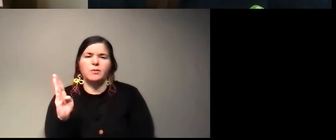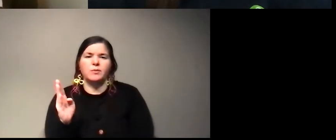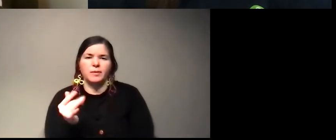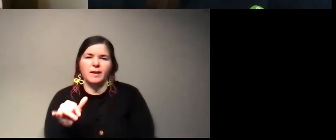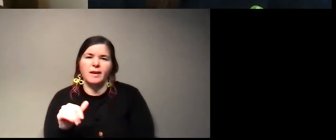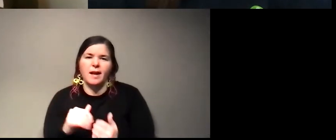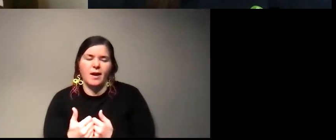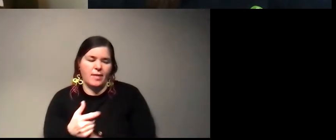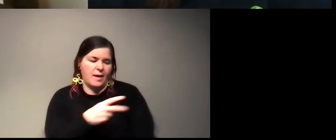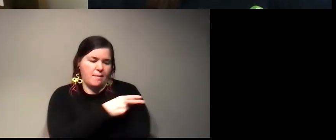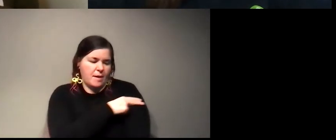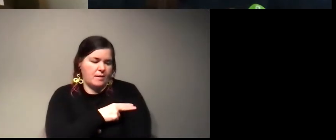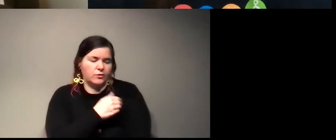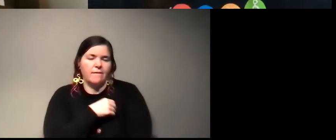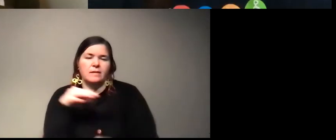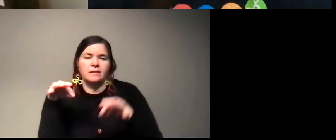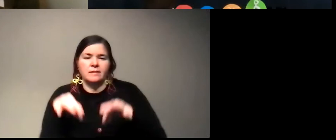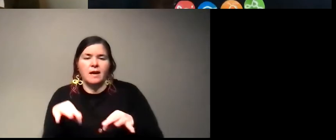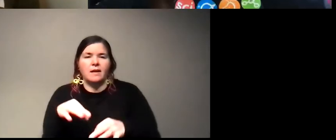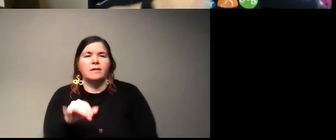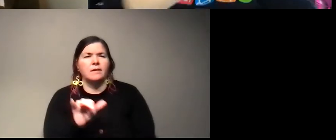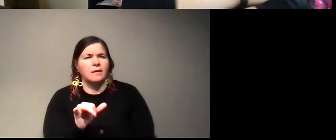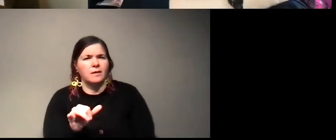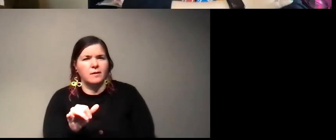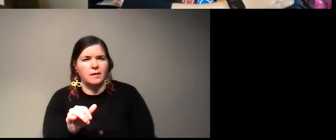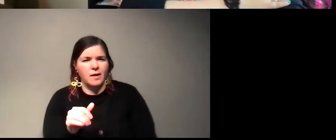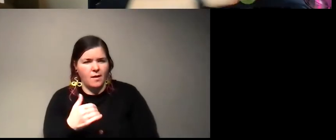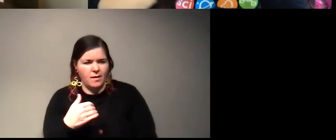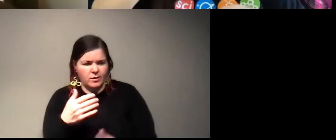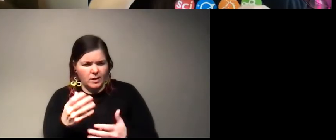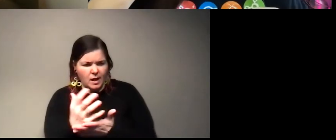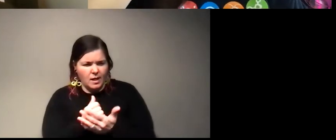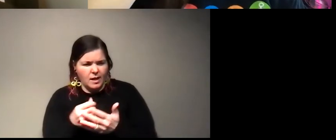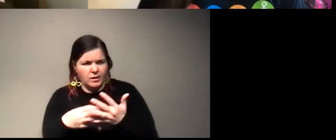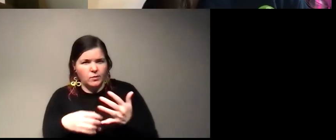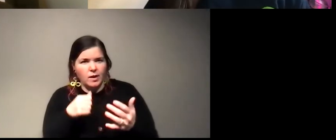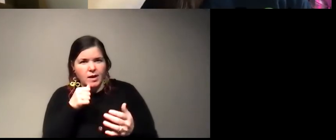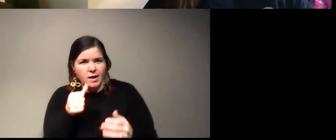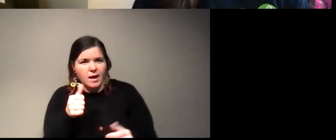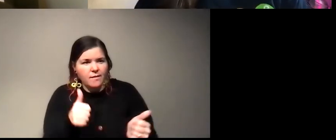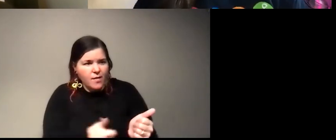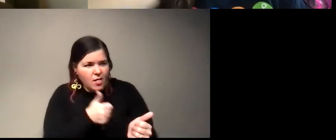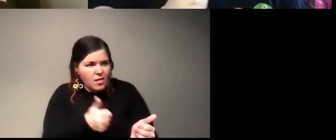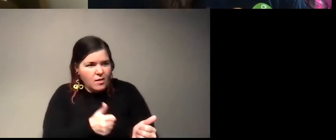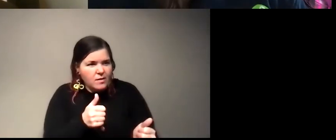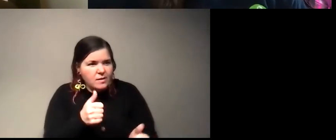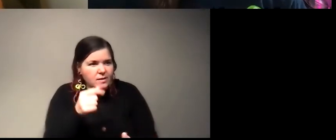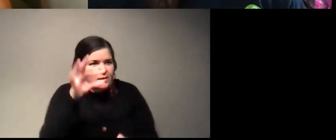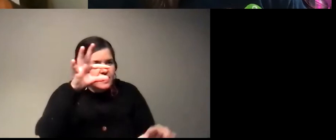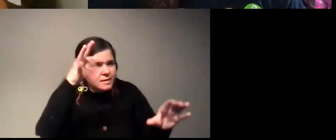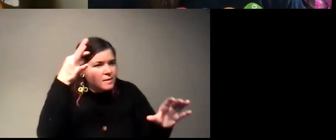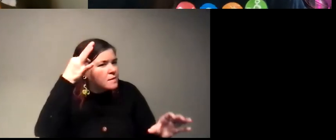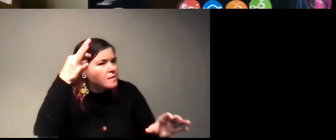collect it, and there's a blue dye there. So the way you collect the sweat is by having a patch on you, not like following a sweaty person around and micropipetting the